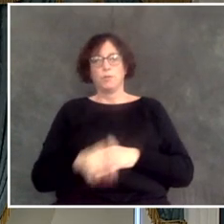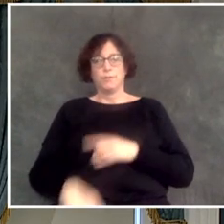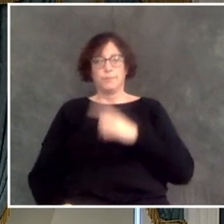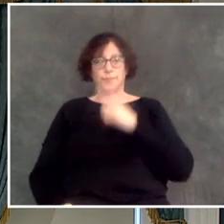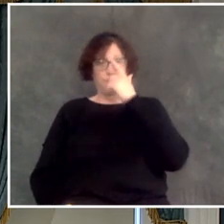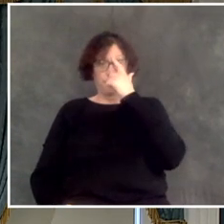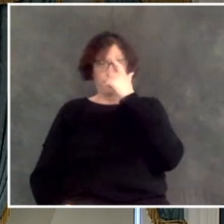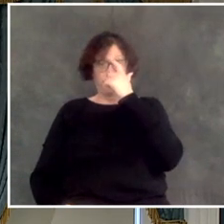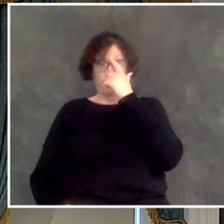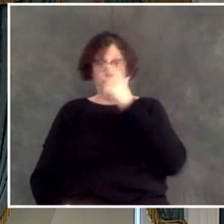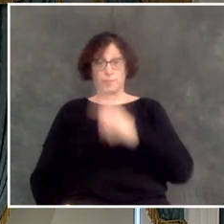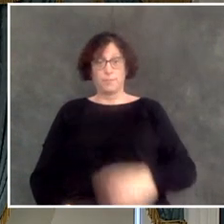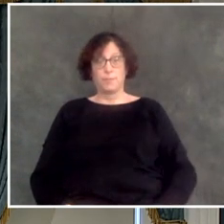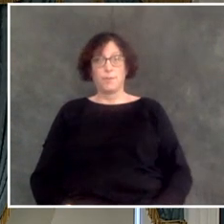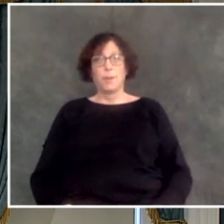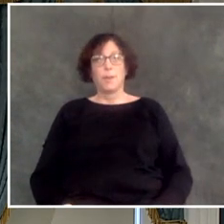Anna.